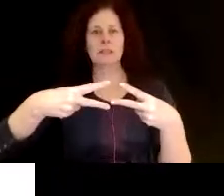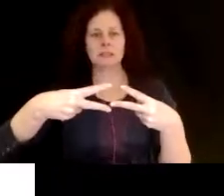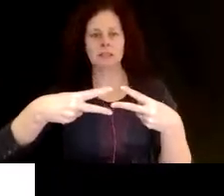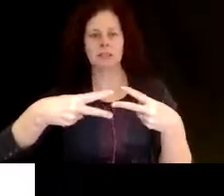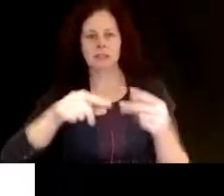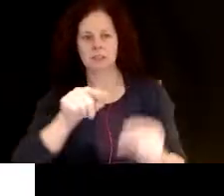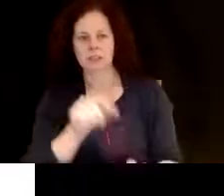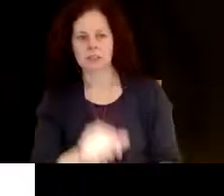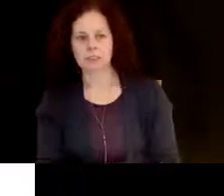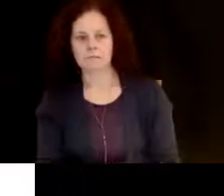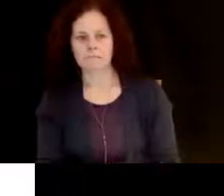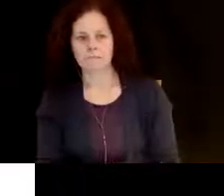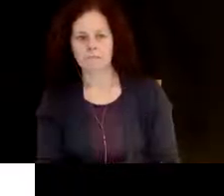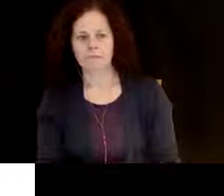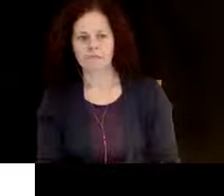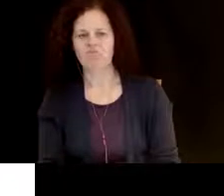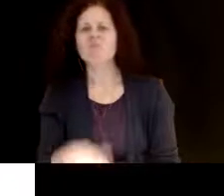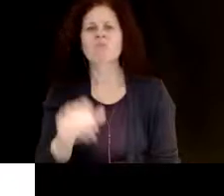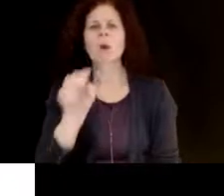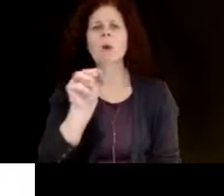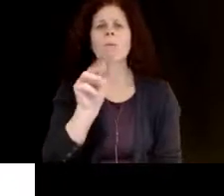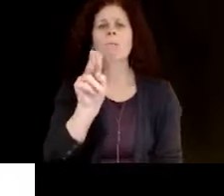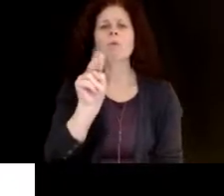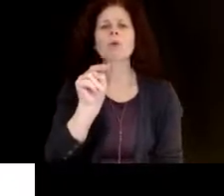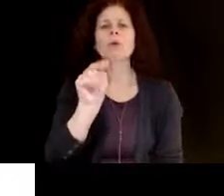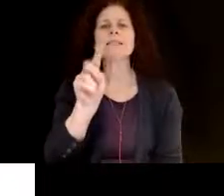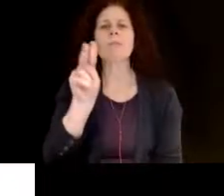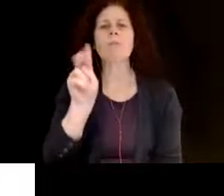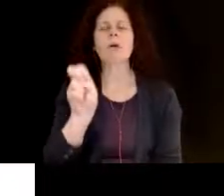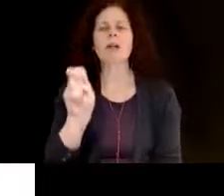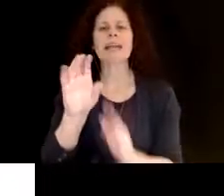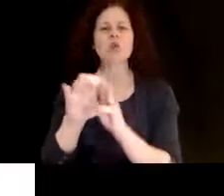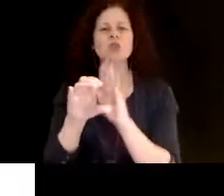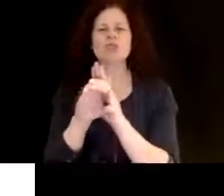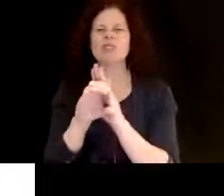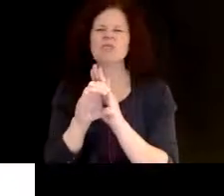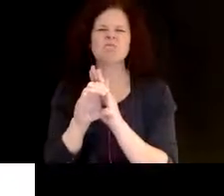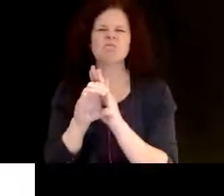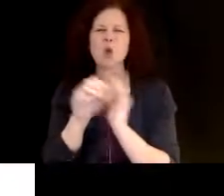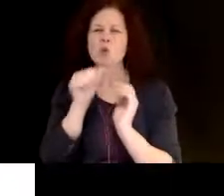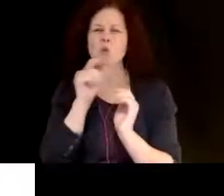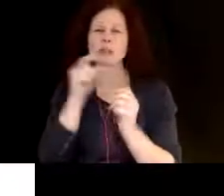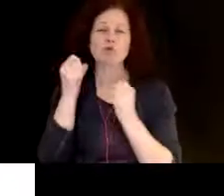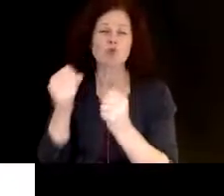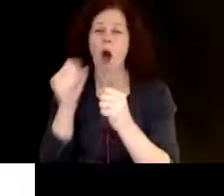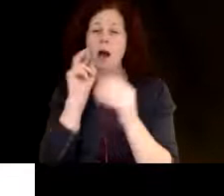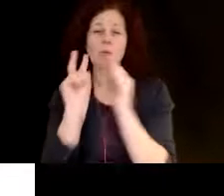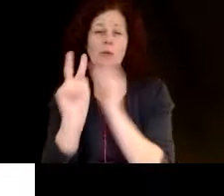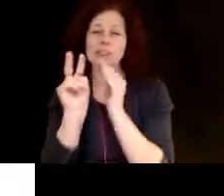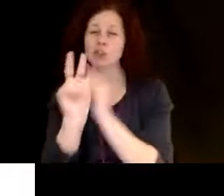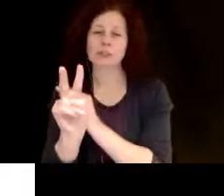municipal characteristics, though, were not very predictive and explaining only a small portion of the variance in compliance. Next